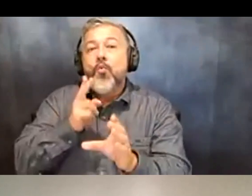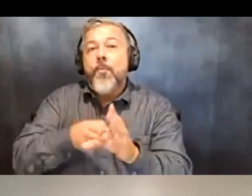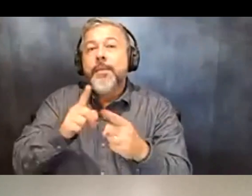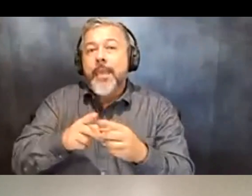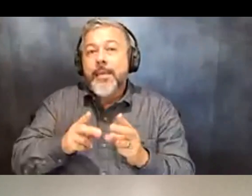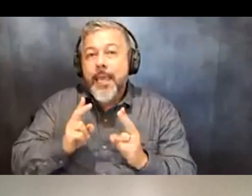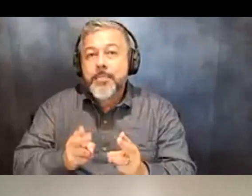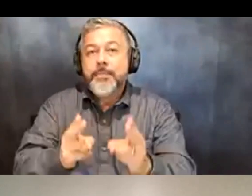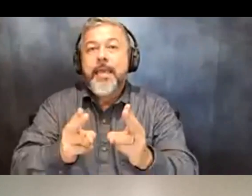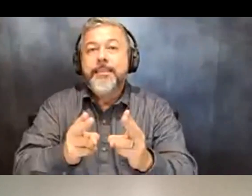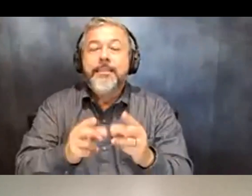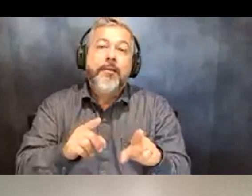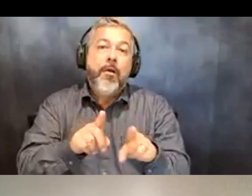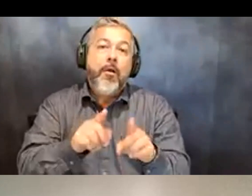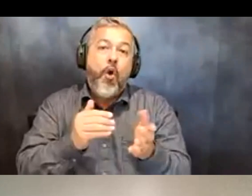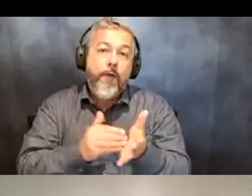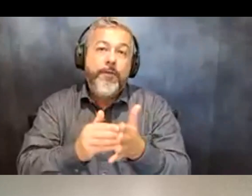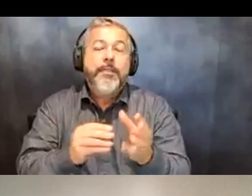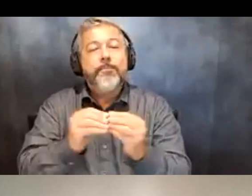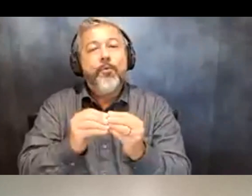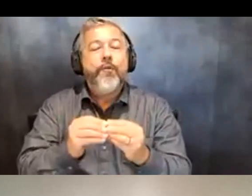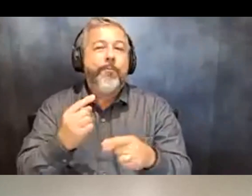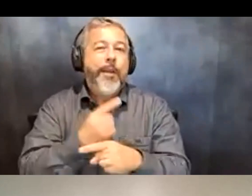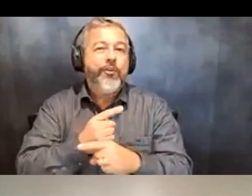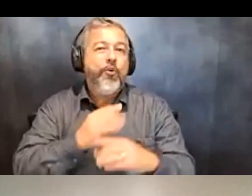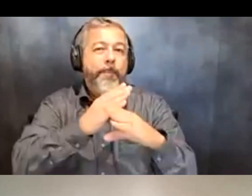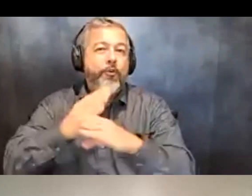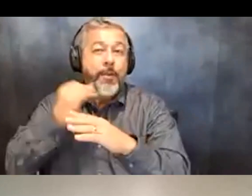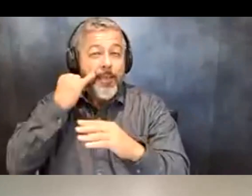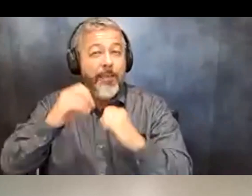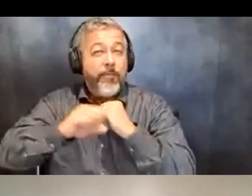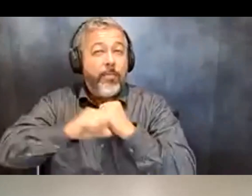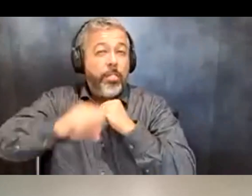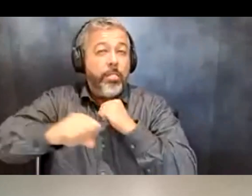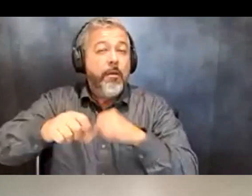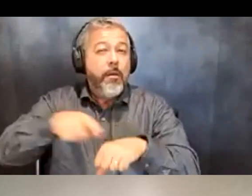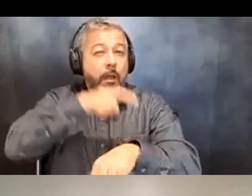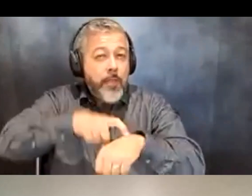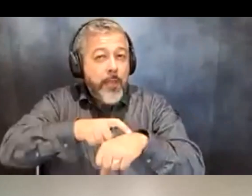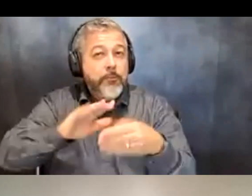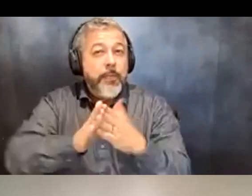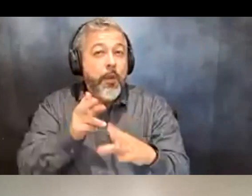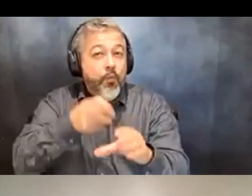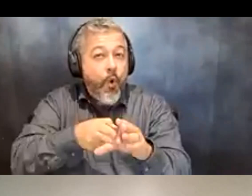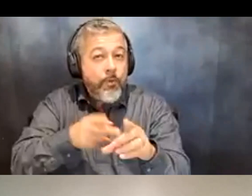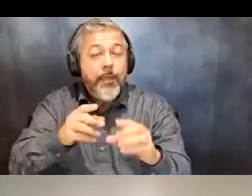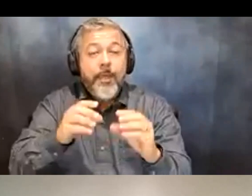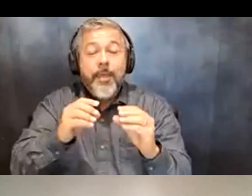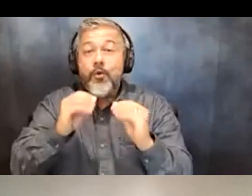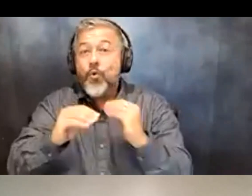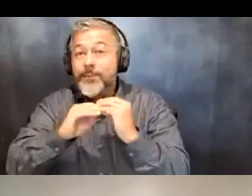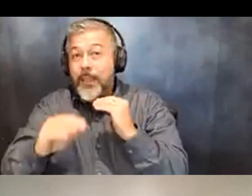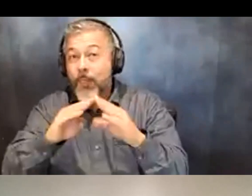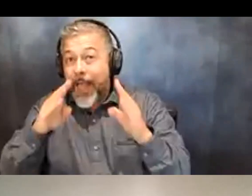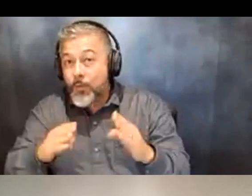expedited. Oftentimes it's a practical barrier. If it takes a long time for somebody to become enrolled in a program and they're unstably housed,